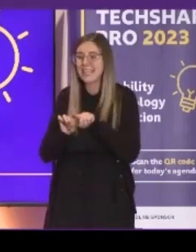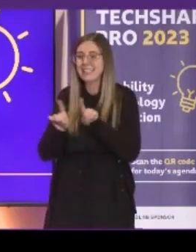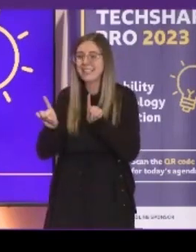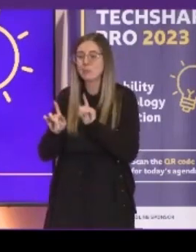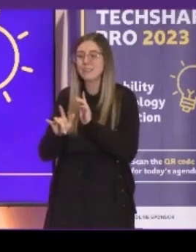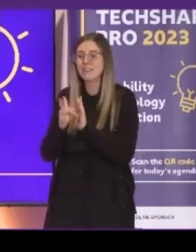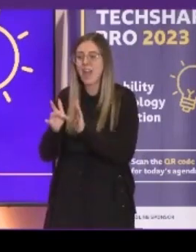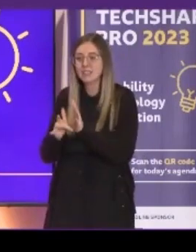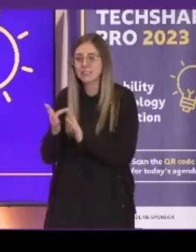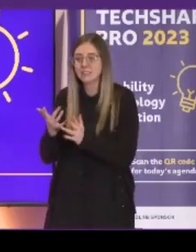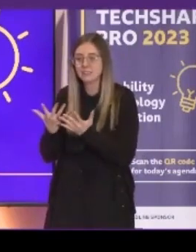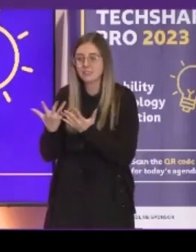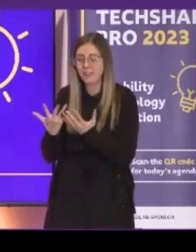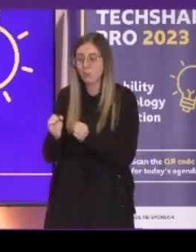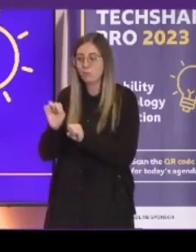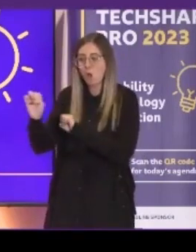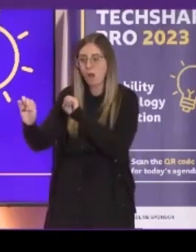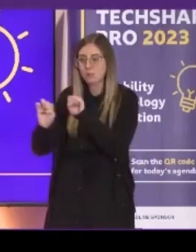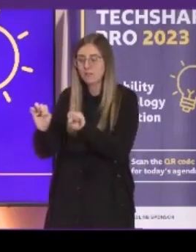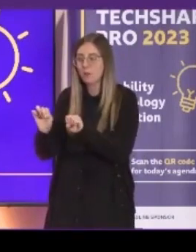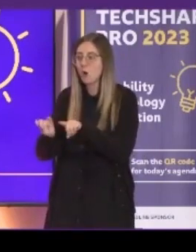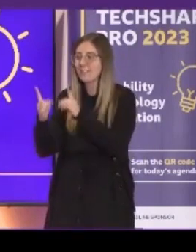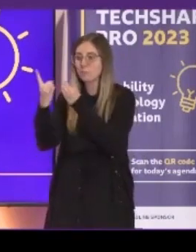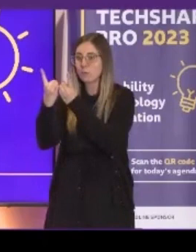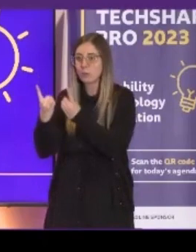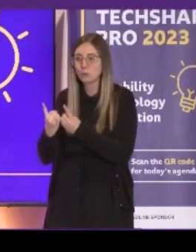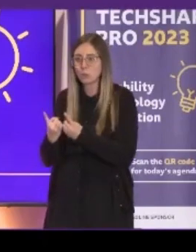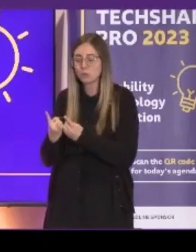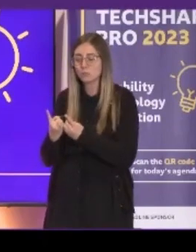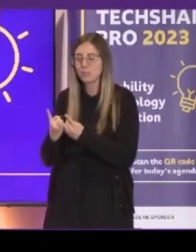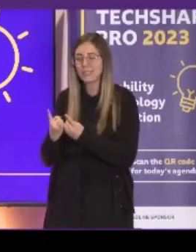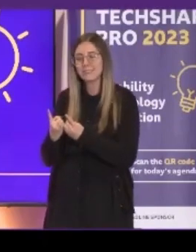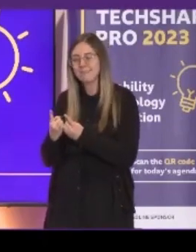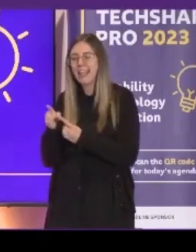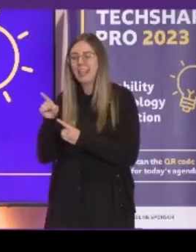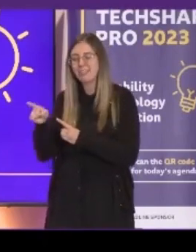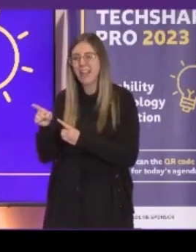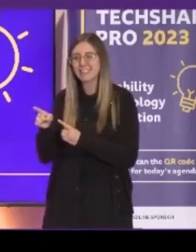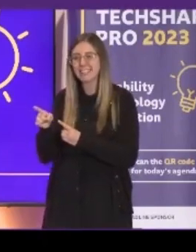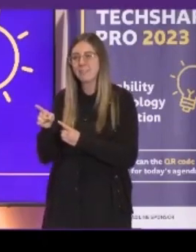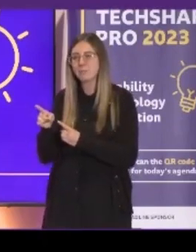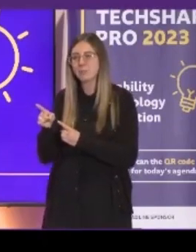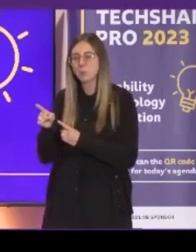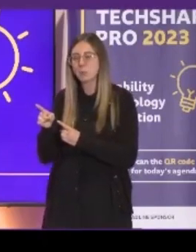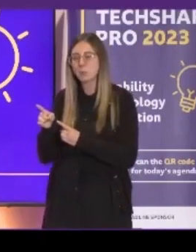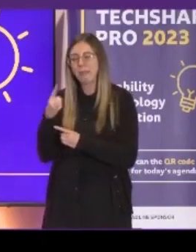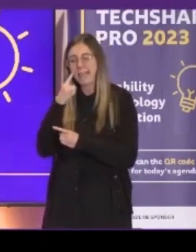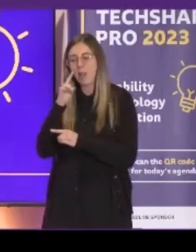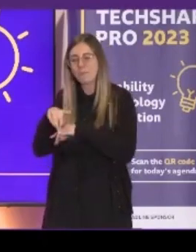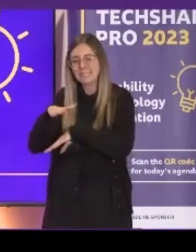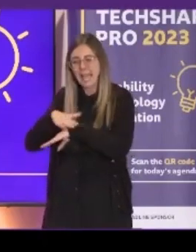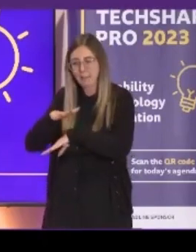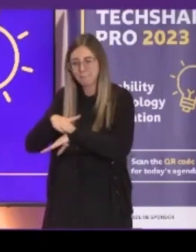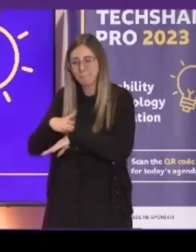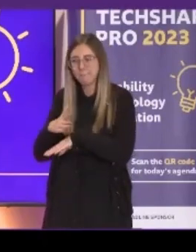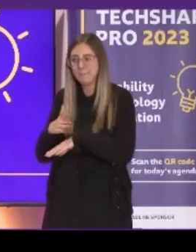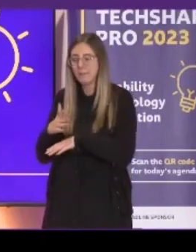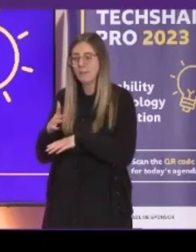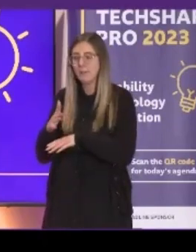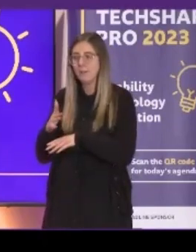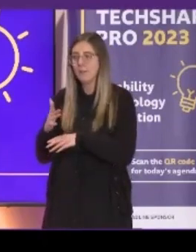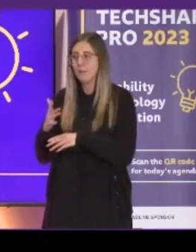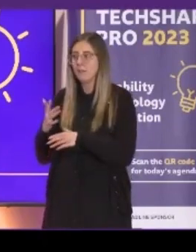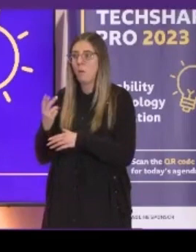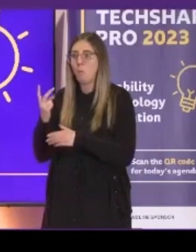devices that you might hold within your organisation for assistive technologies and that type of thing, you have to factor in time, and we have to factor